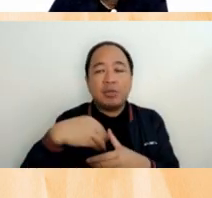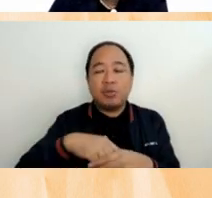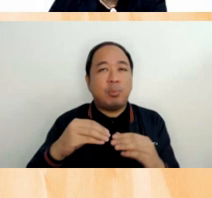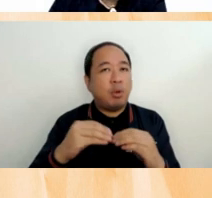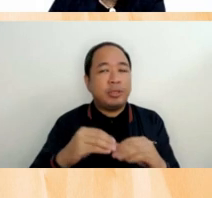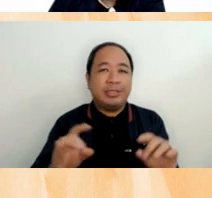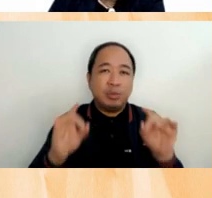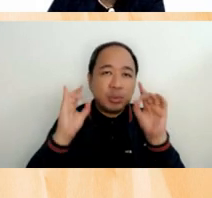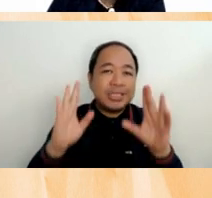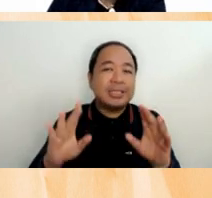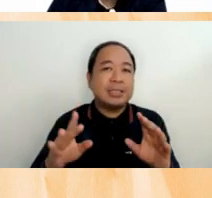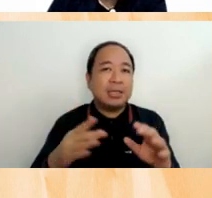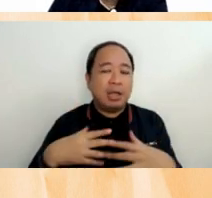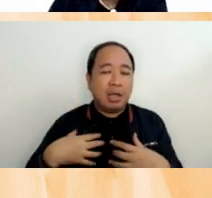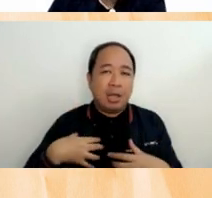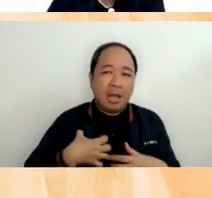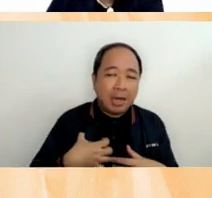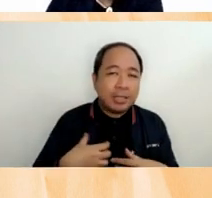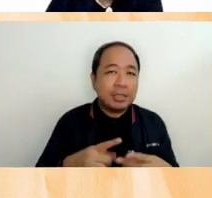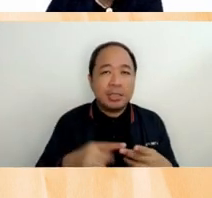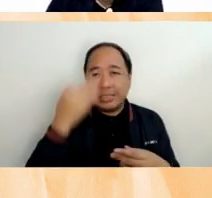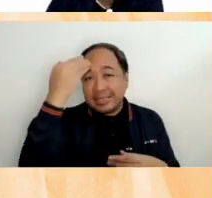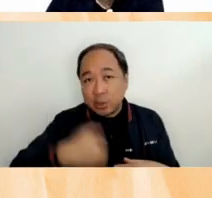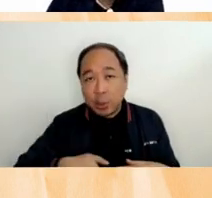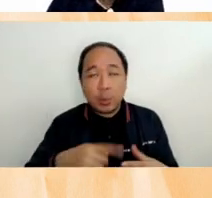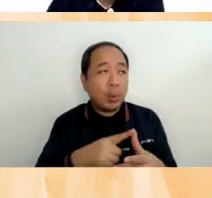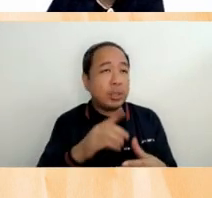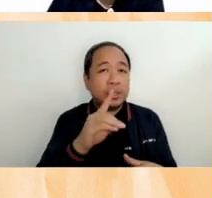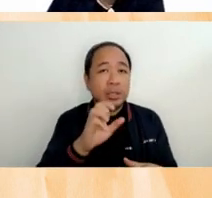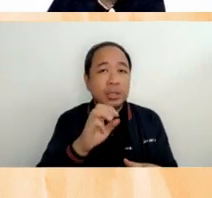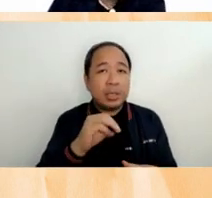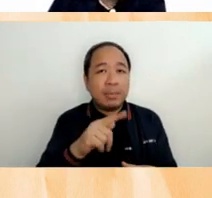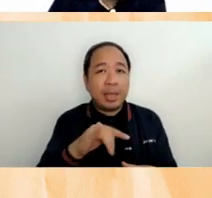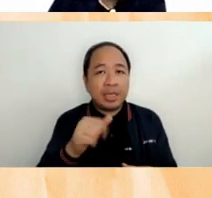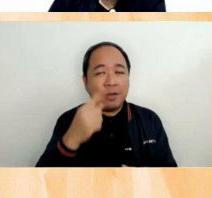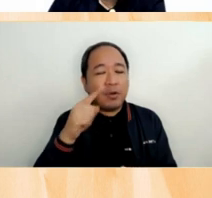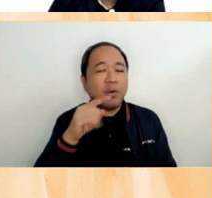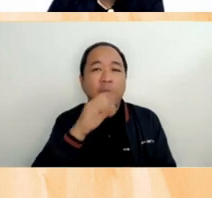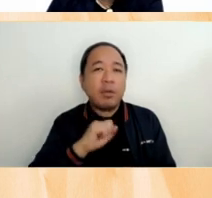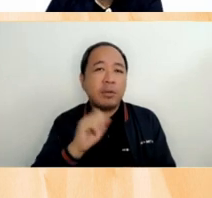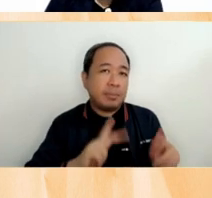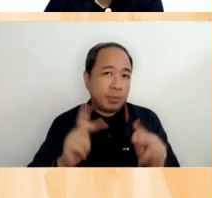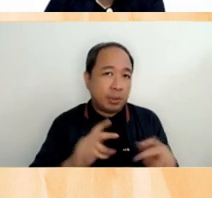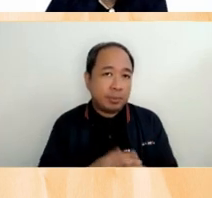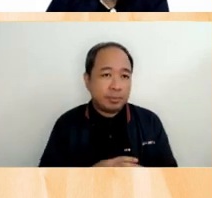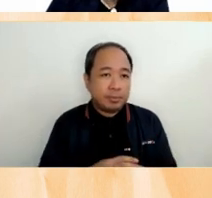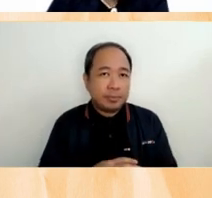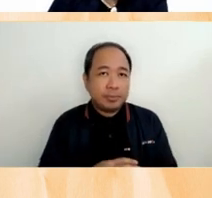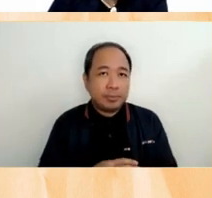that how meaningful connections are central to one's physical and mental health.